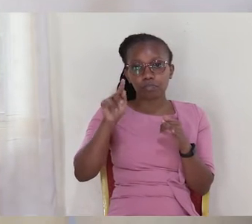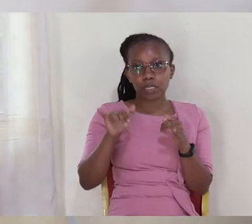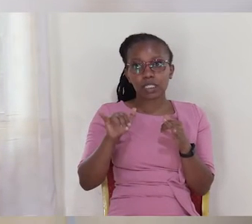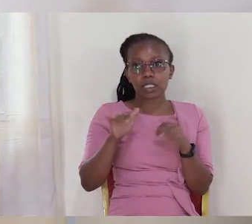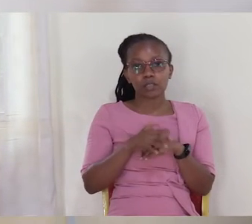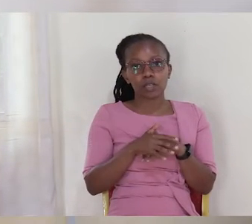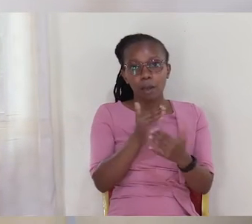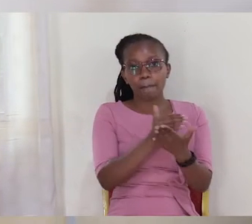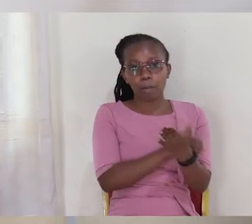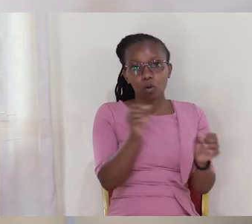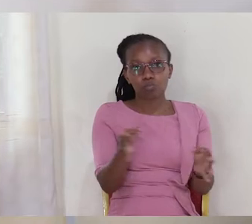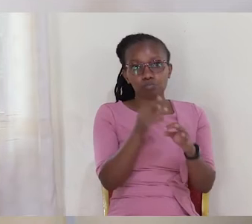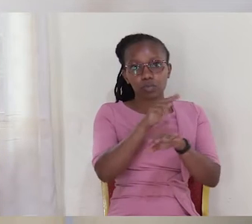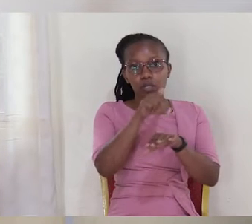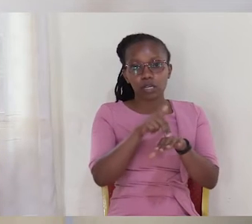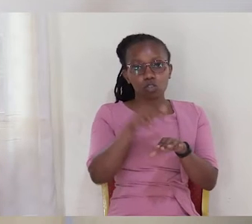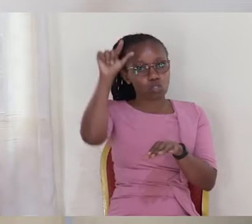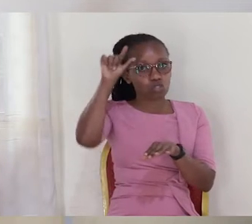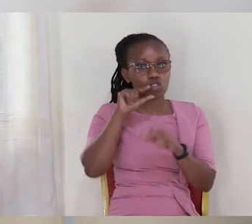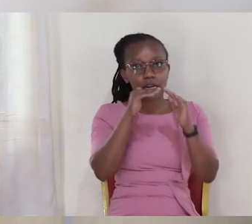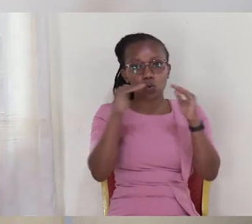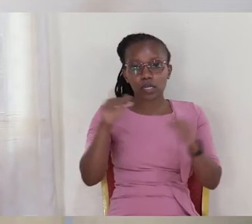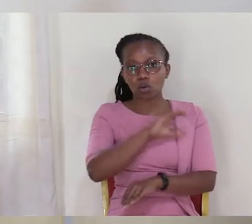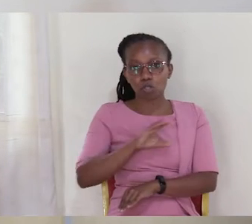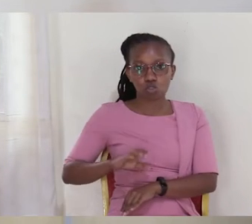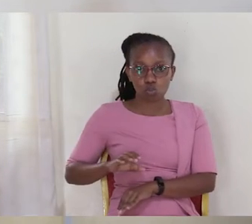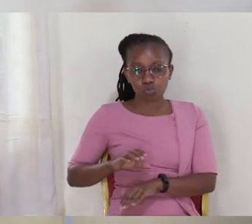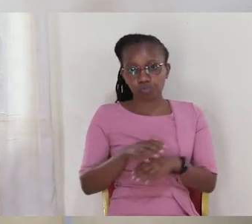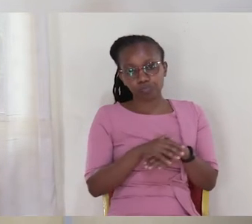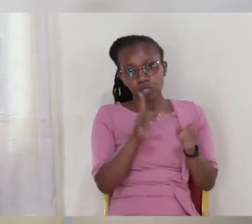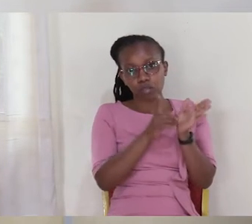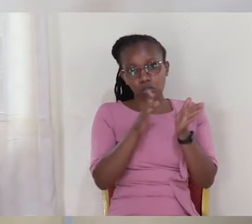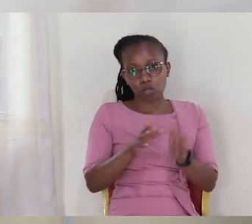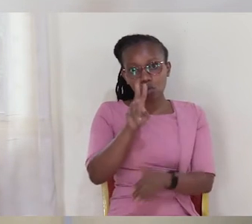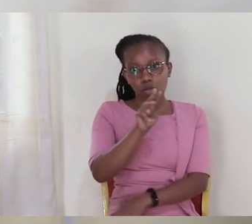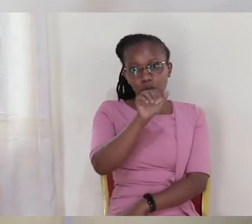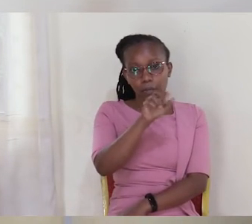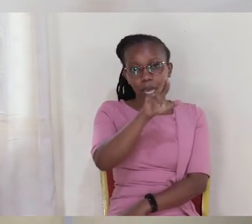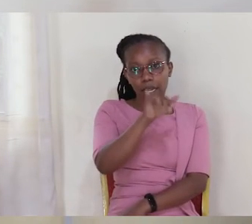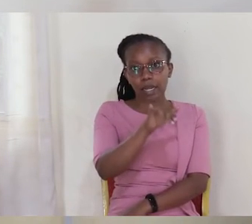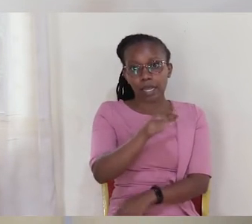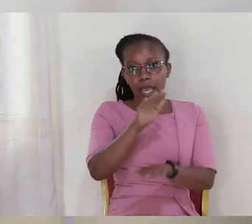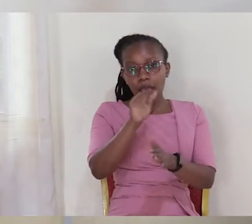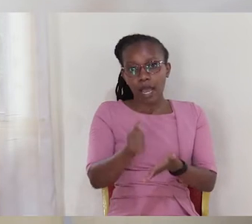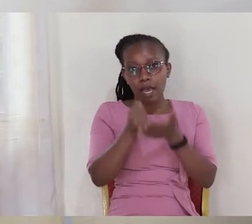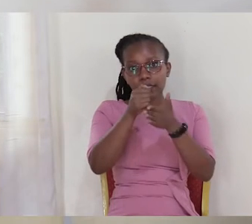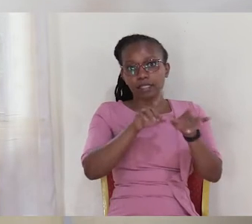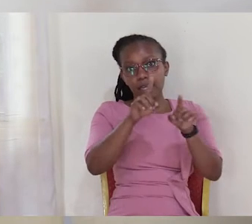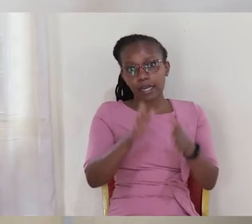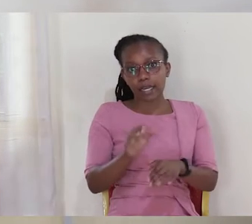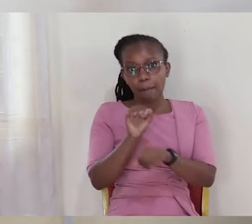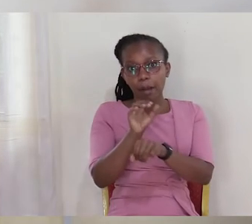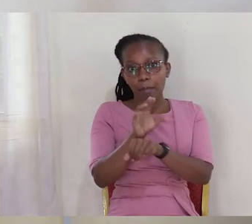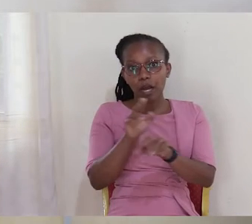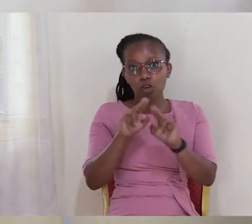Malamba, Program Officer, National Gender and Equality Commission. Dr. Mary Kimari, Assistant Director, Advisor